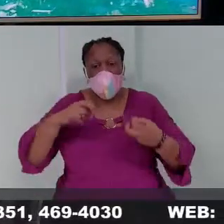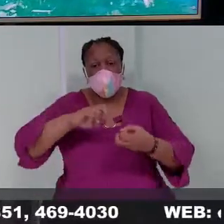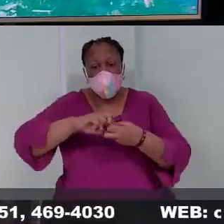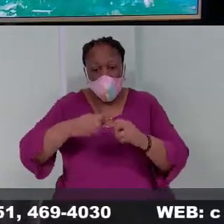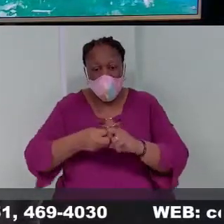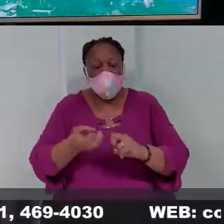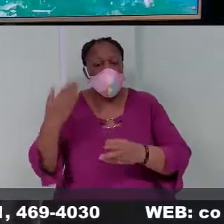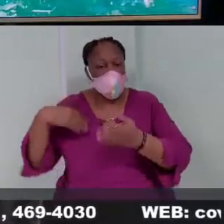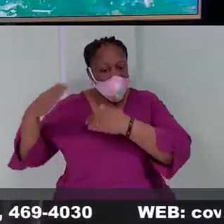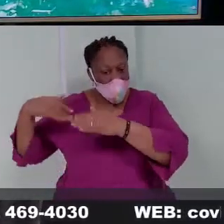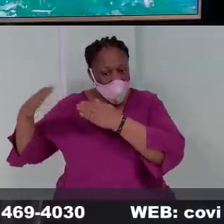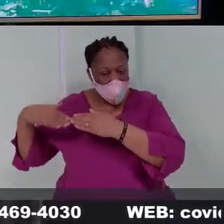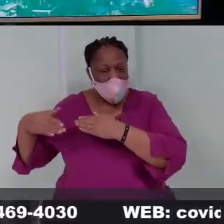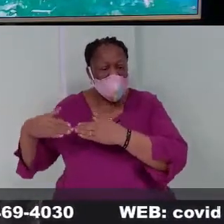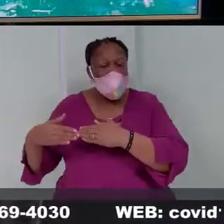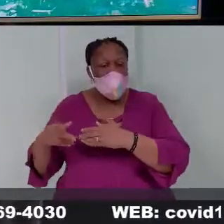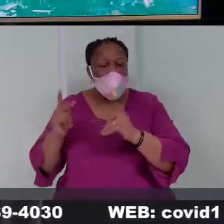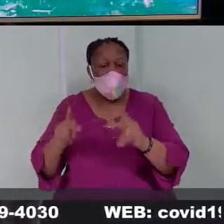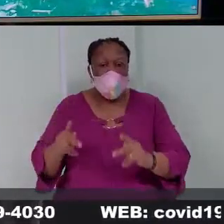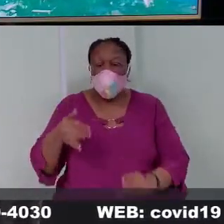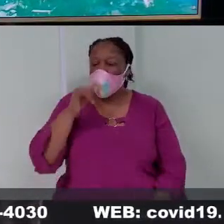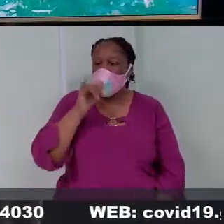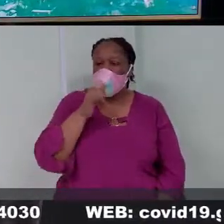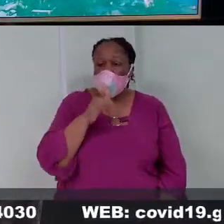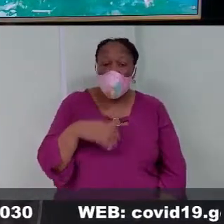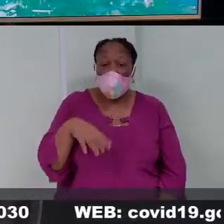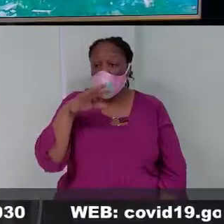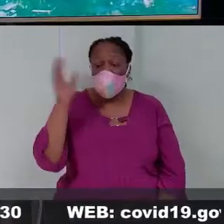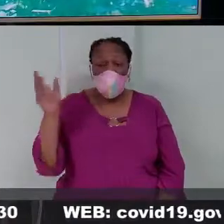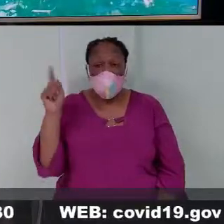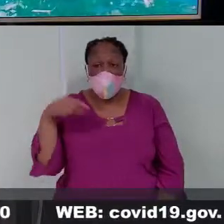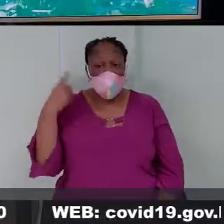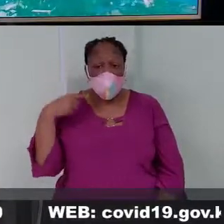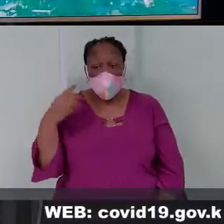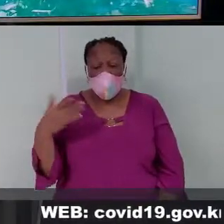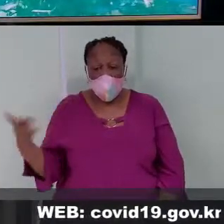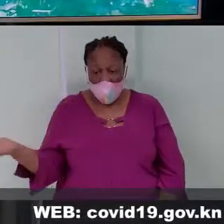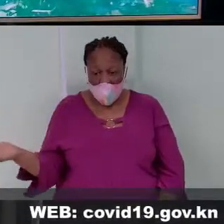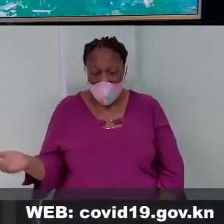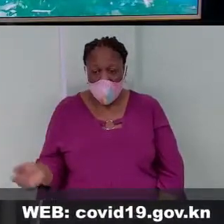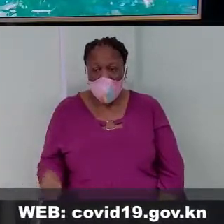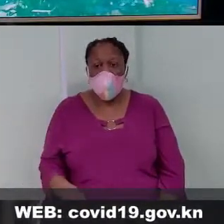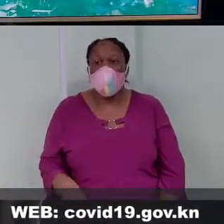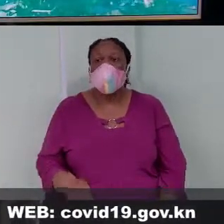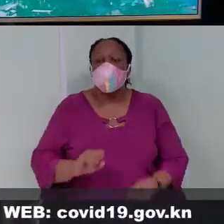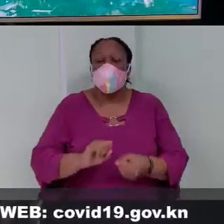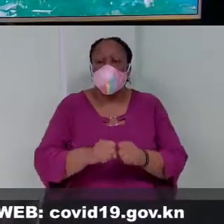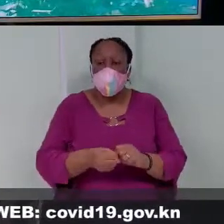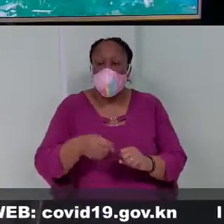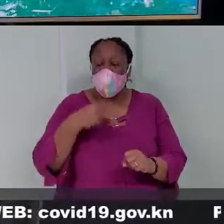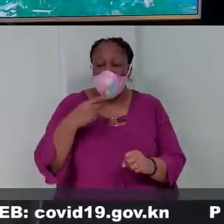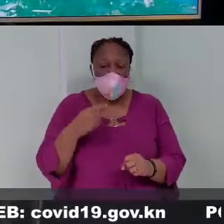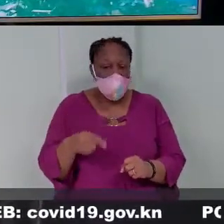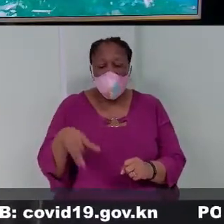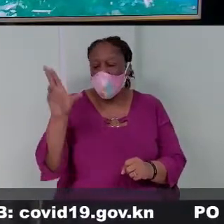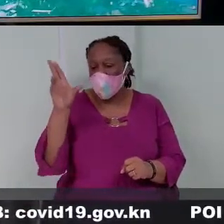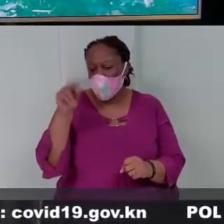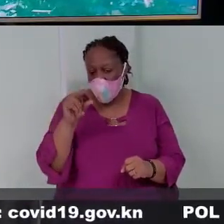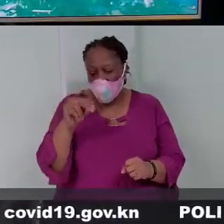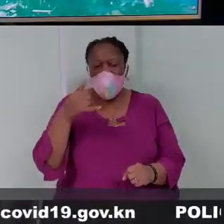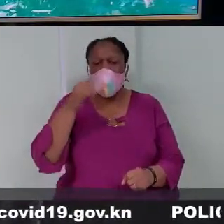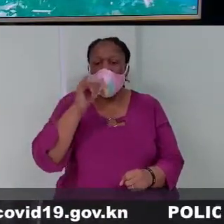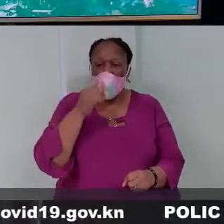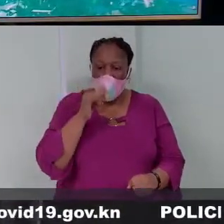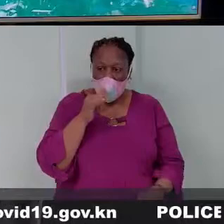security forces. So in order for us to maintain a safe and secure premises, we decided that for these 14 days